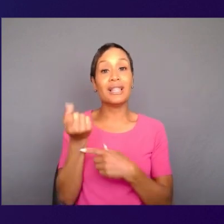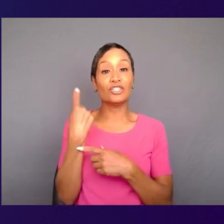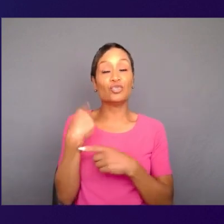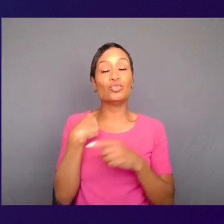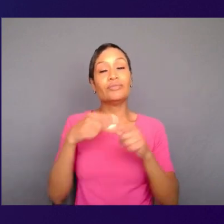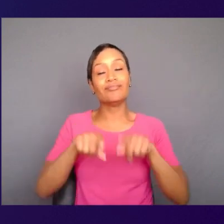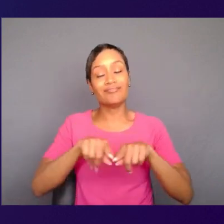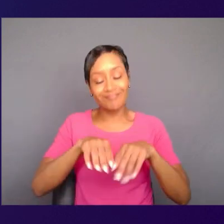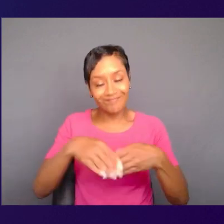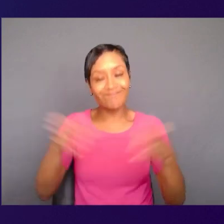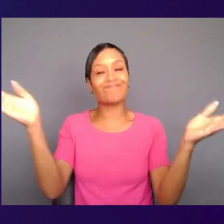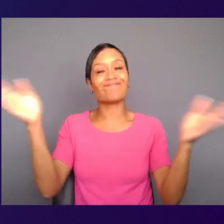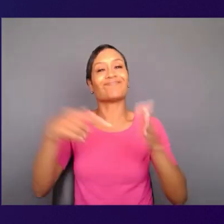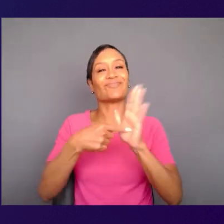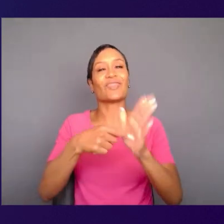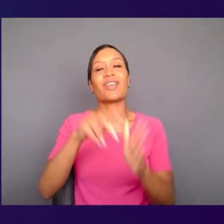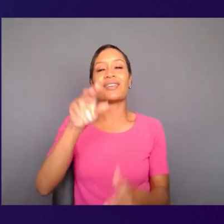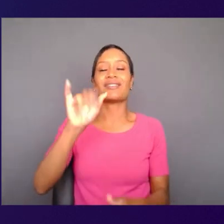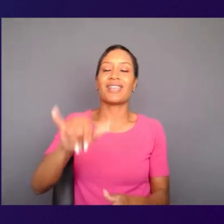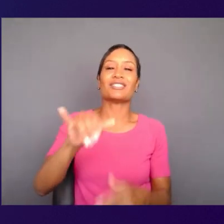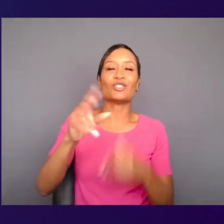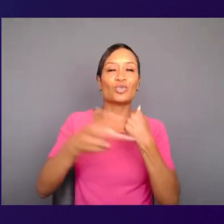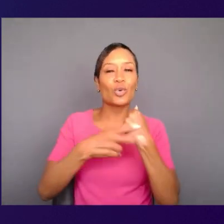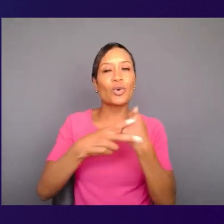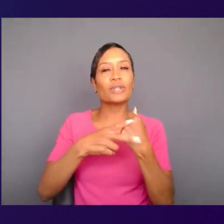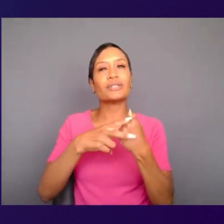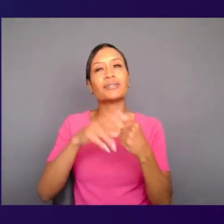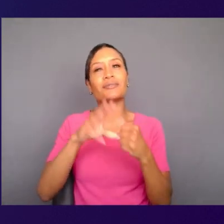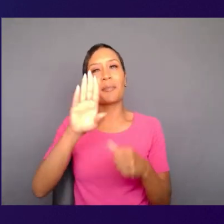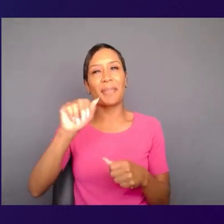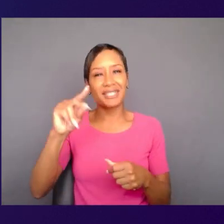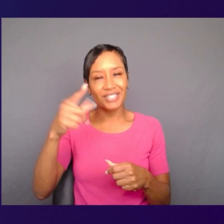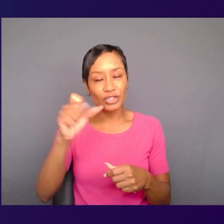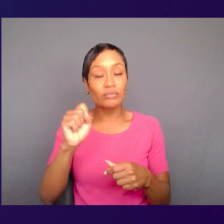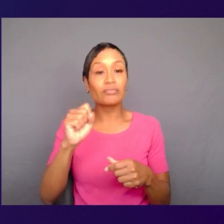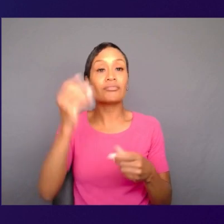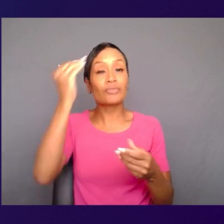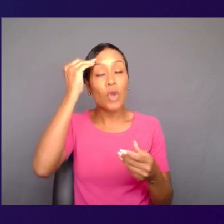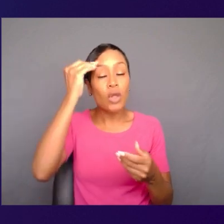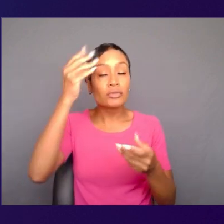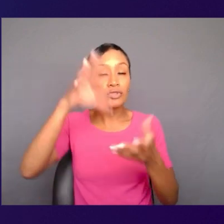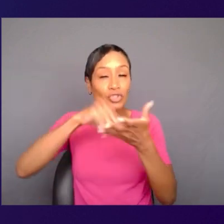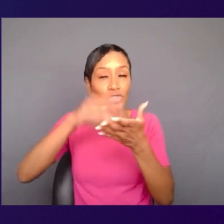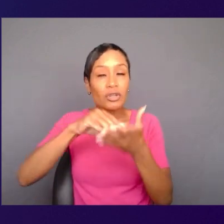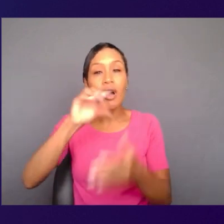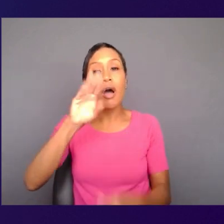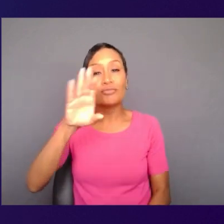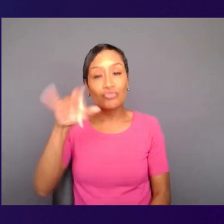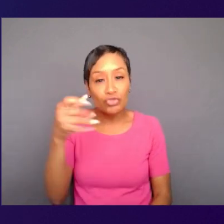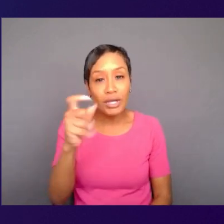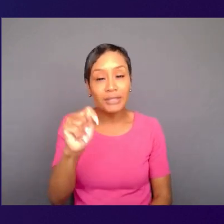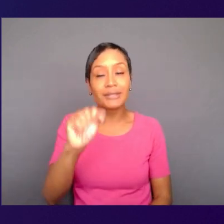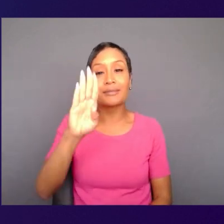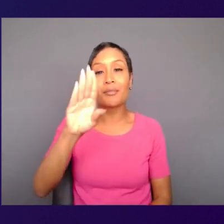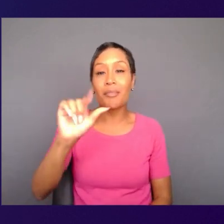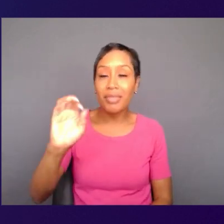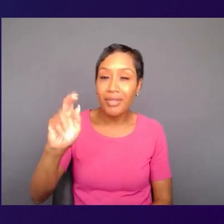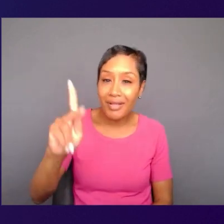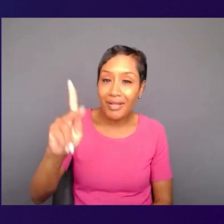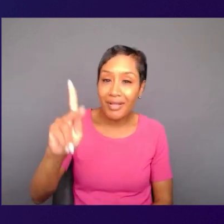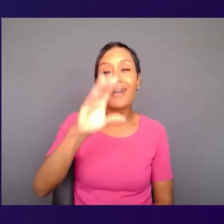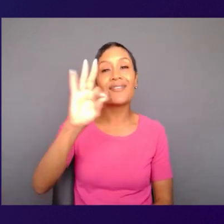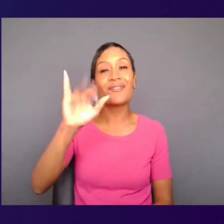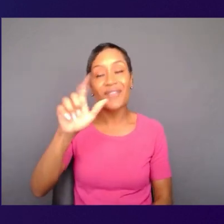Knowledge Badges. You can build and validate your knowledge on areas such as object, block, and file, and then build on that with